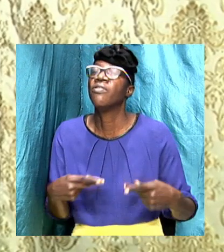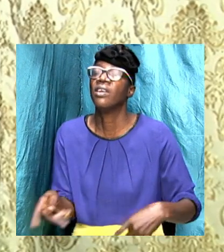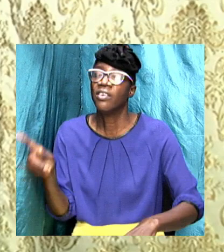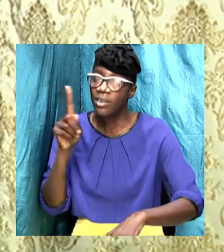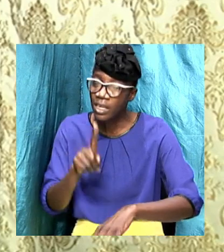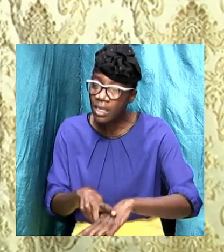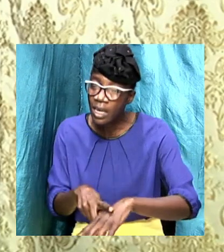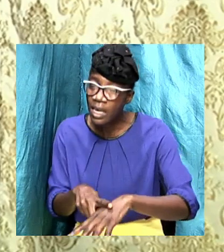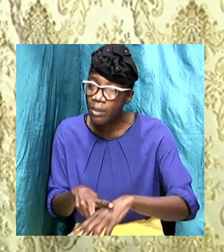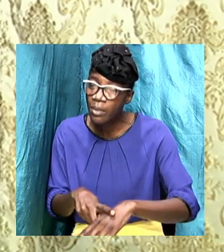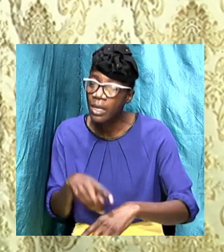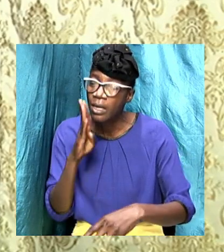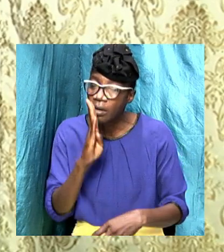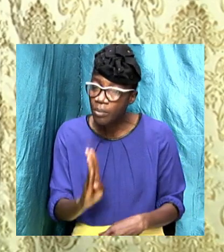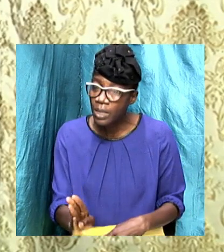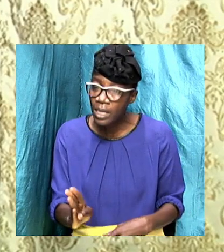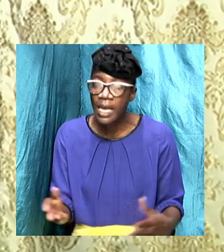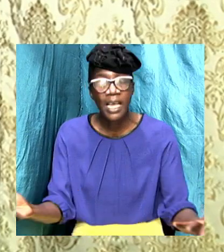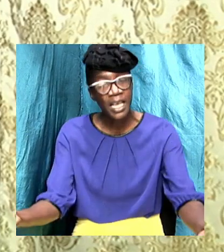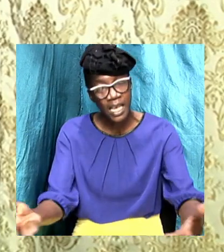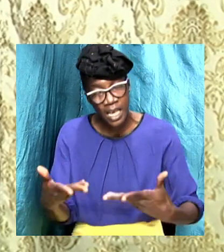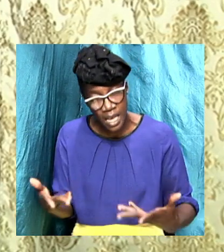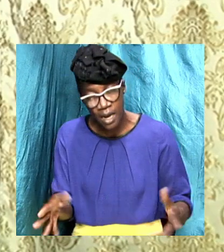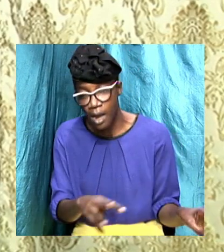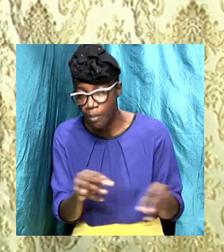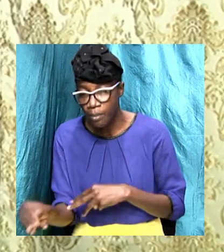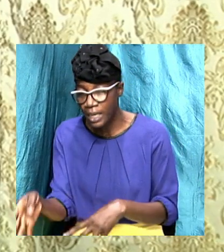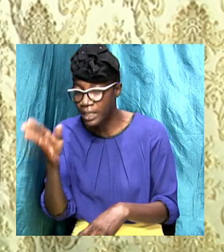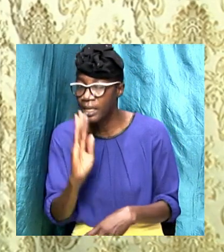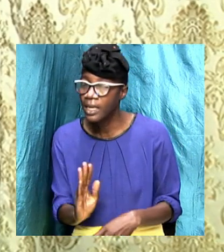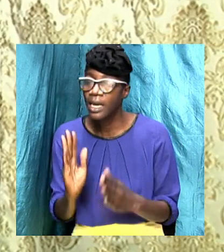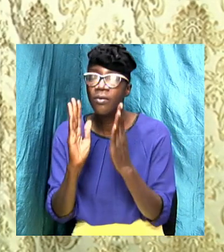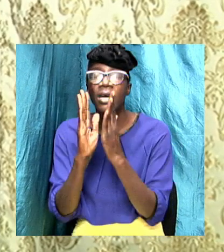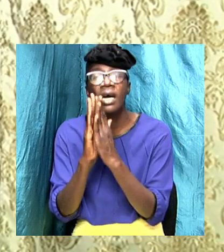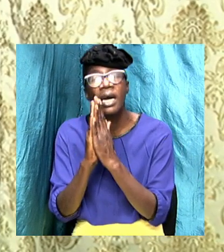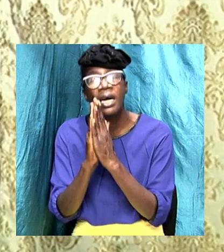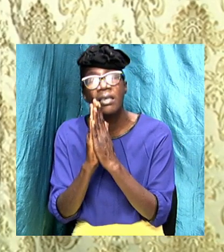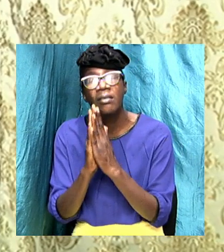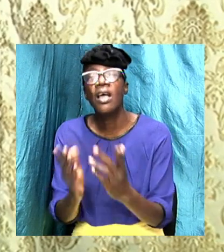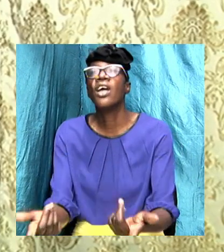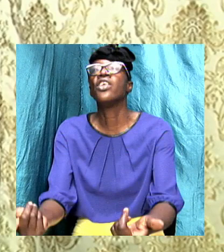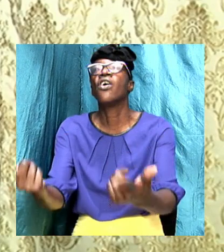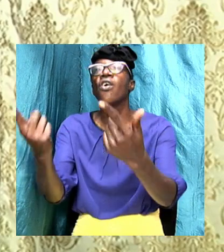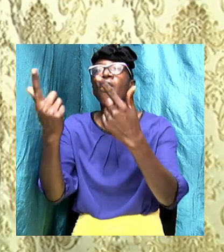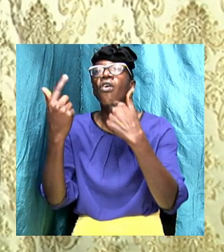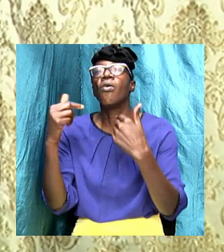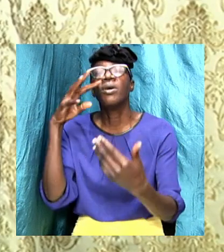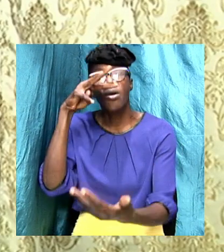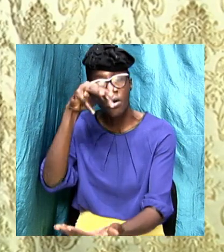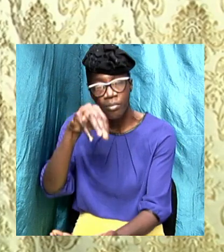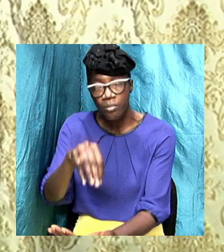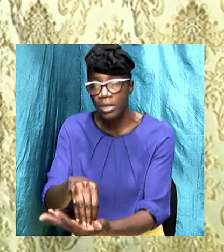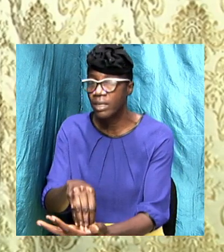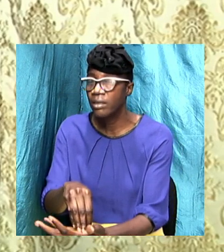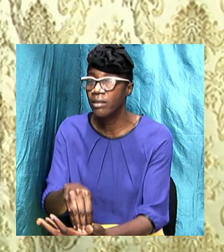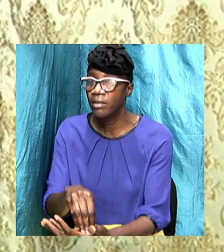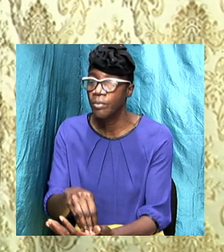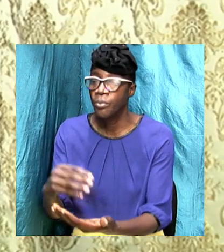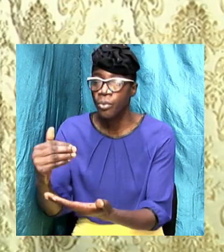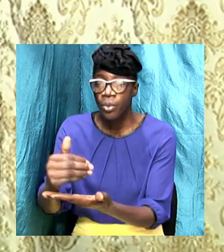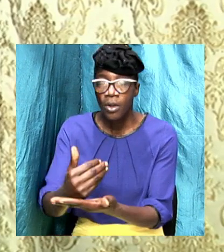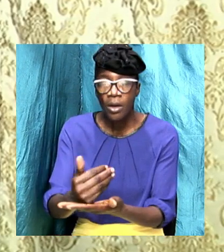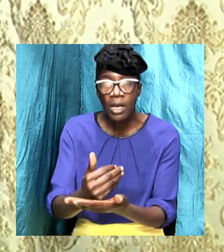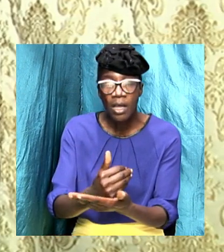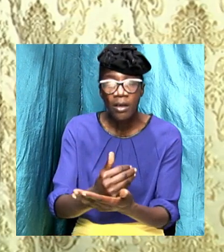opportunity to be here, mighty God. We ask, God, that you come in our midst. Oh, God, we might be gathering over